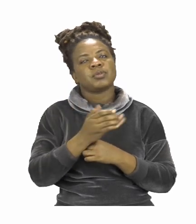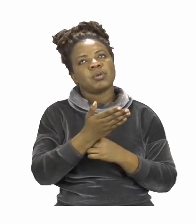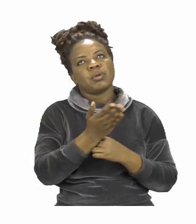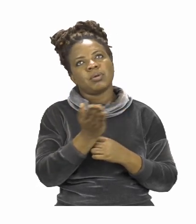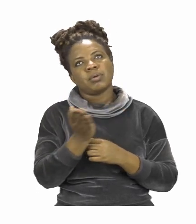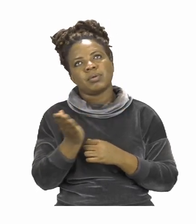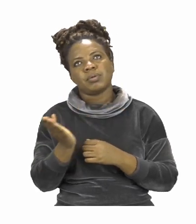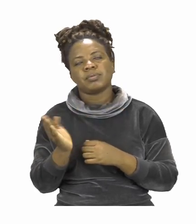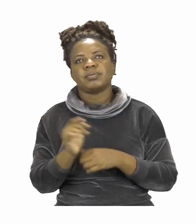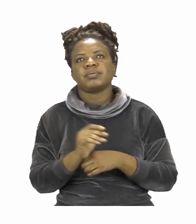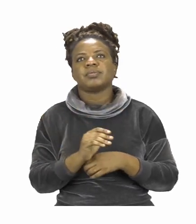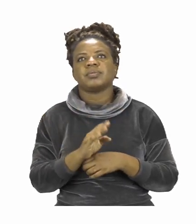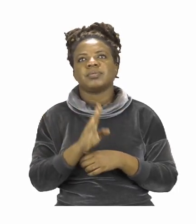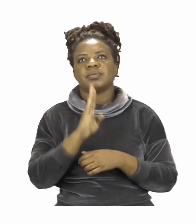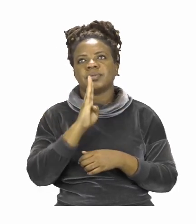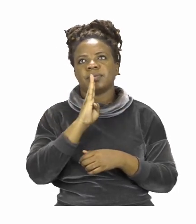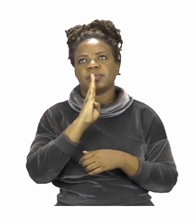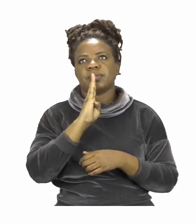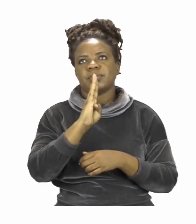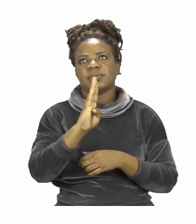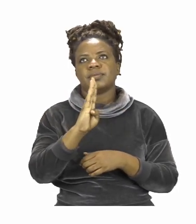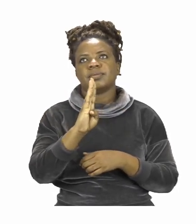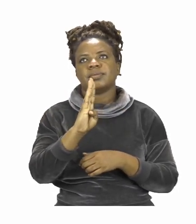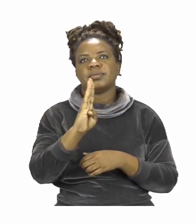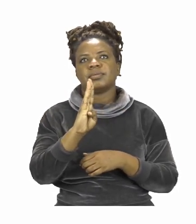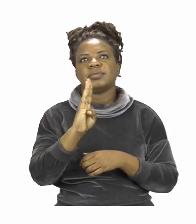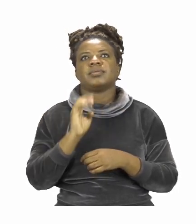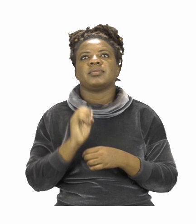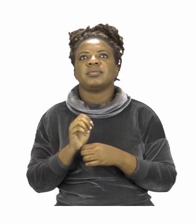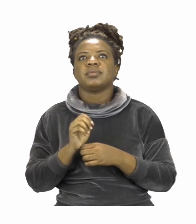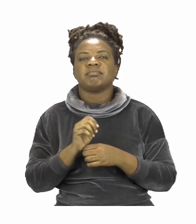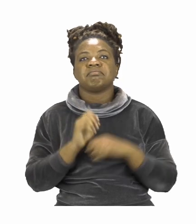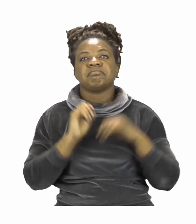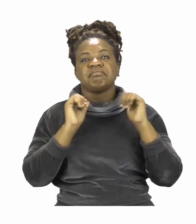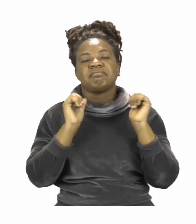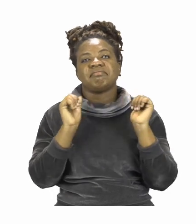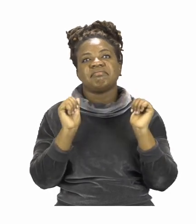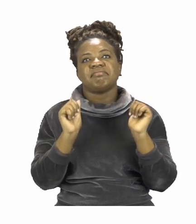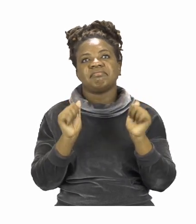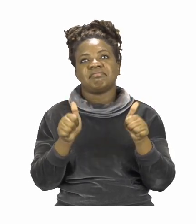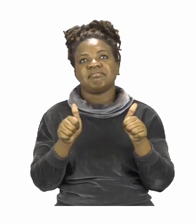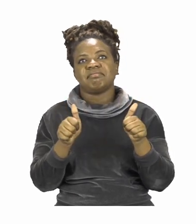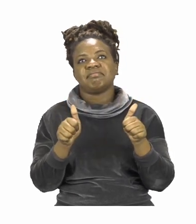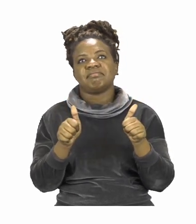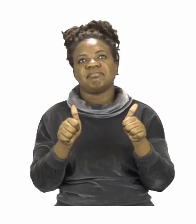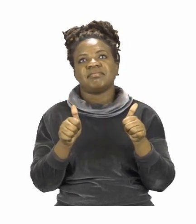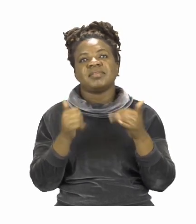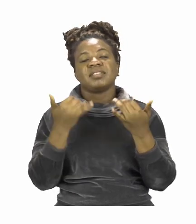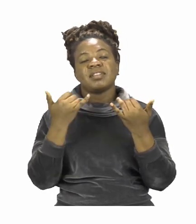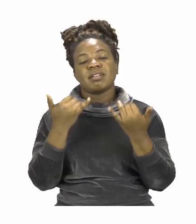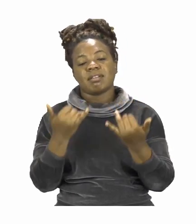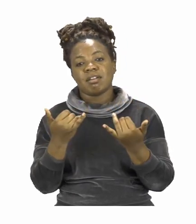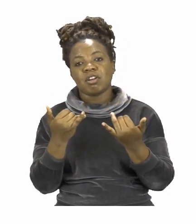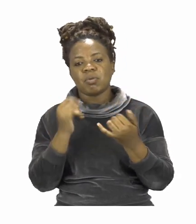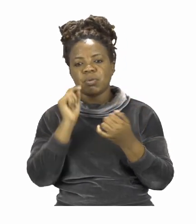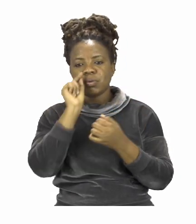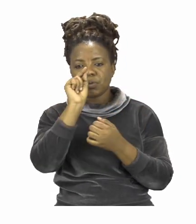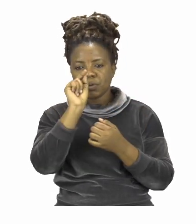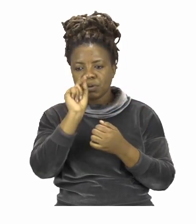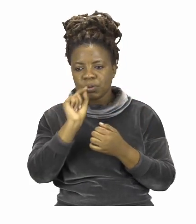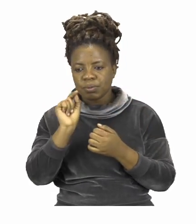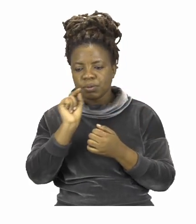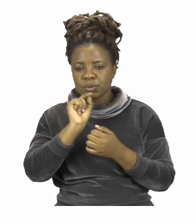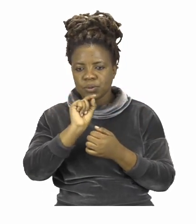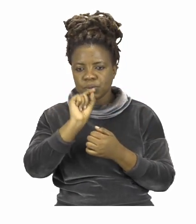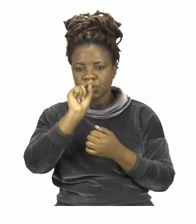all, be. Well done, everyone. So it's now your job to trace carefully